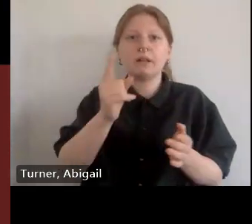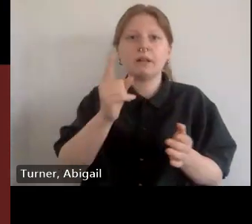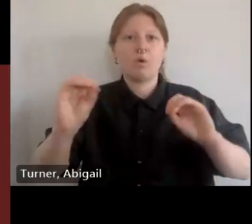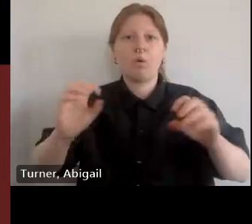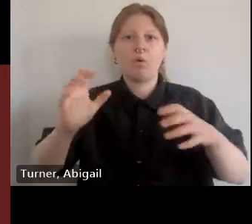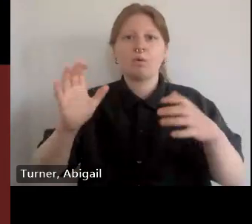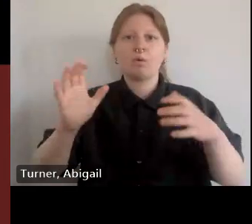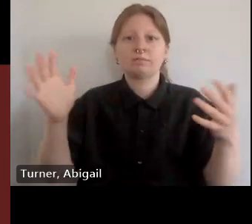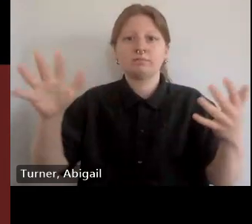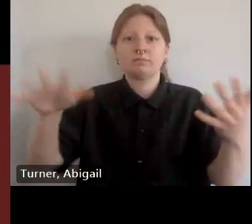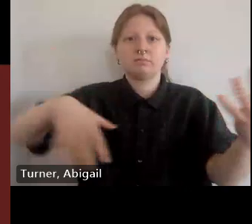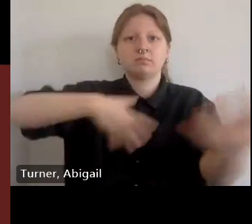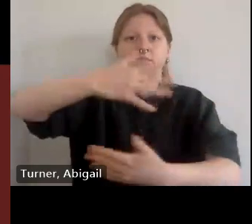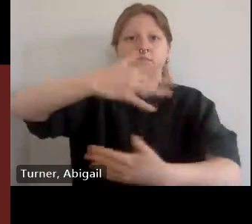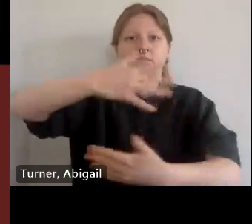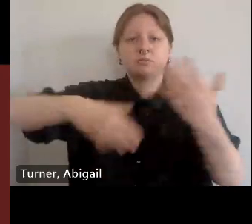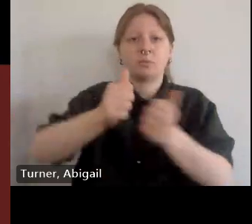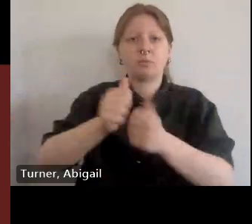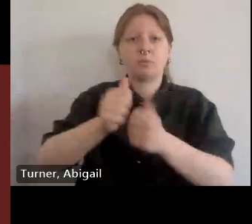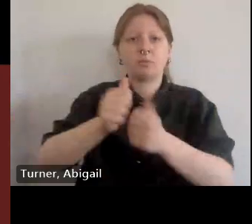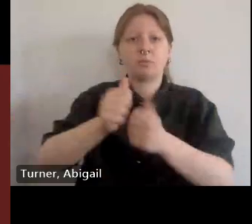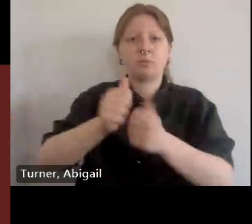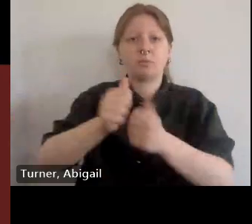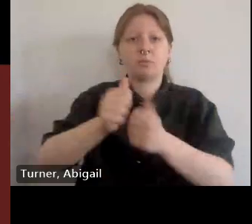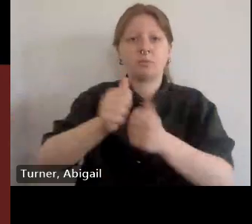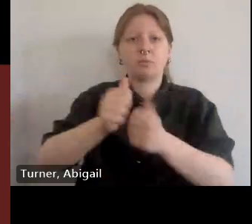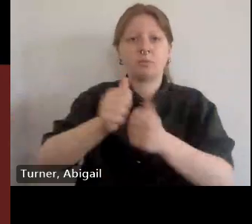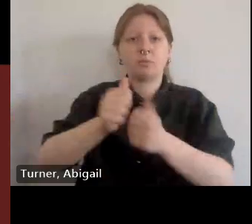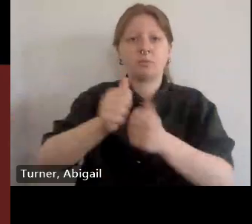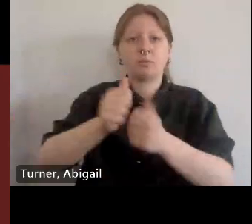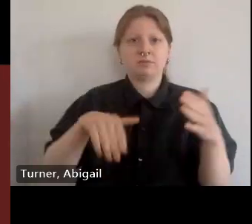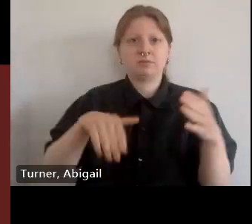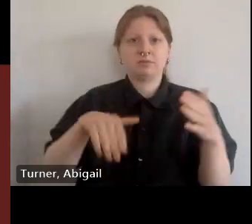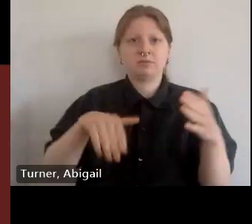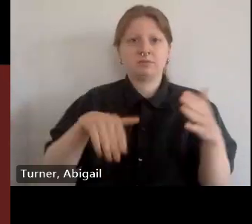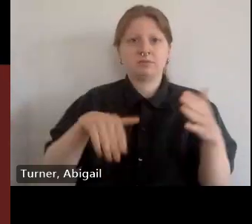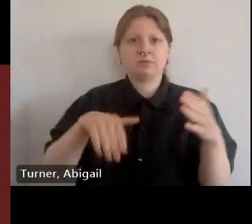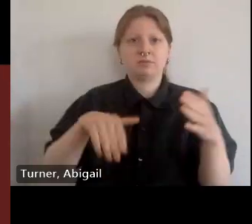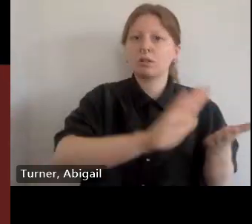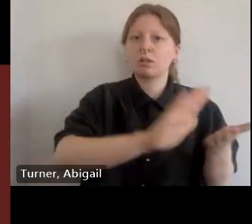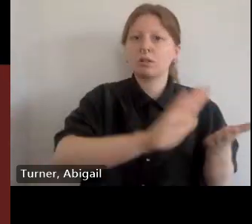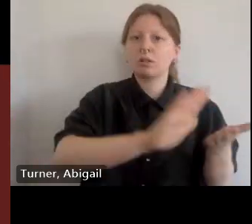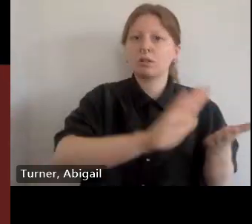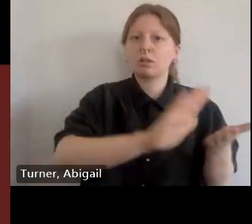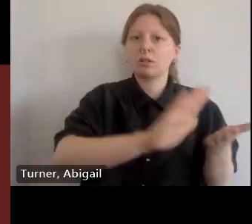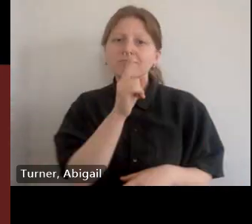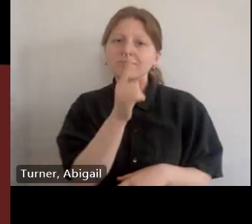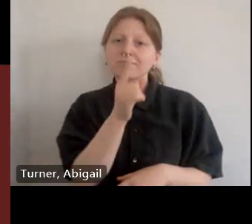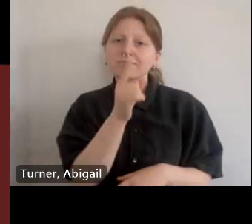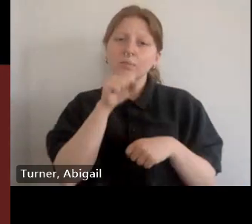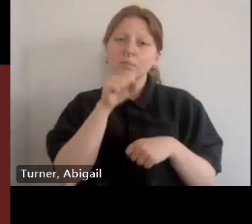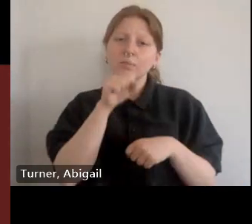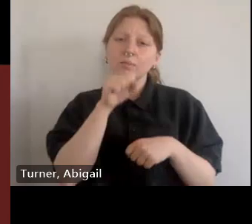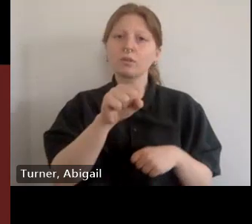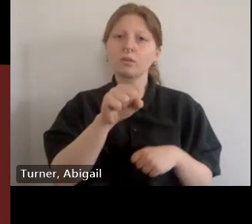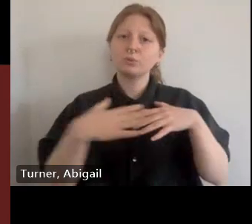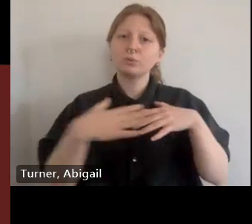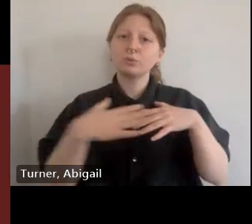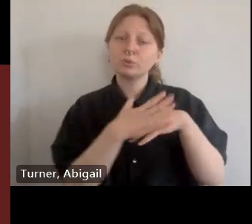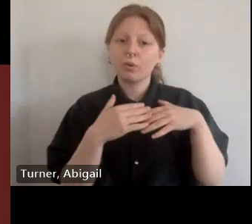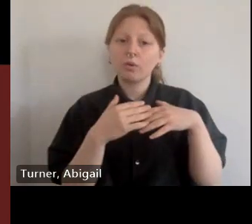growing up until college. Um, so yeah, I love the shore. There is still a strong